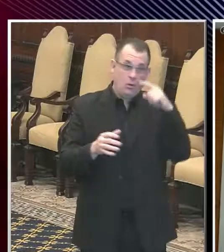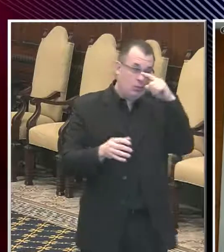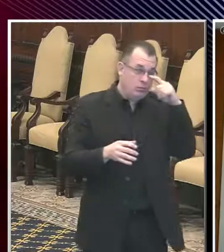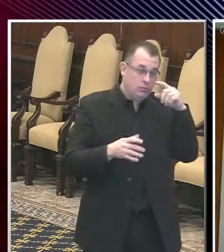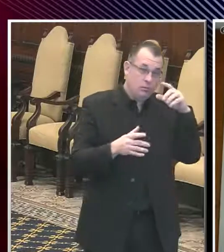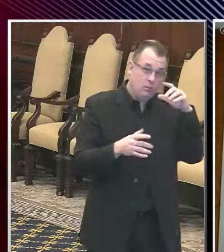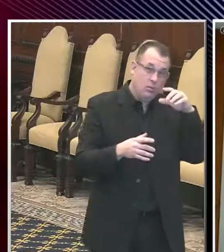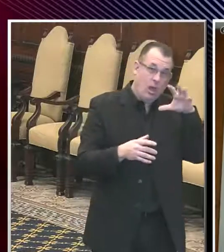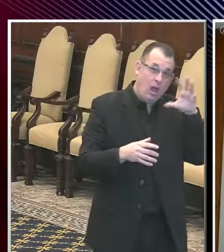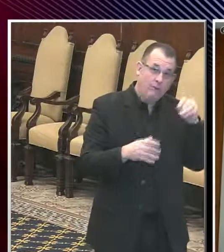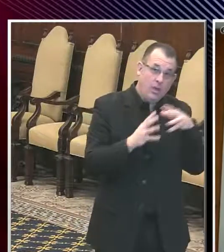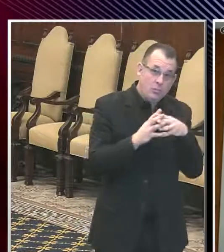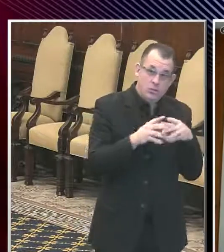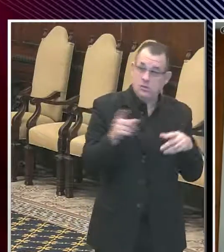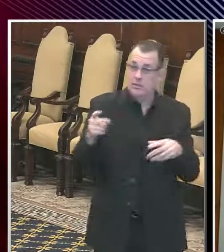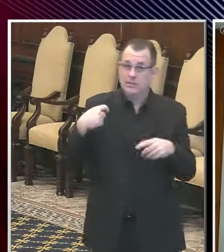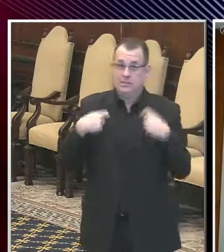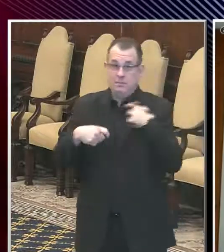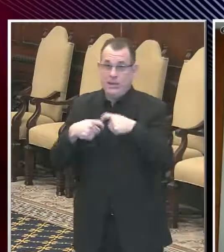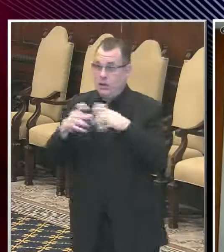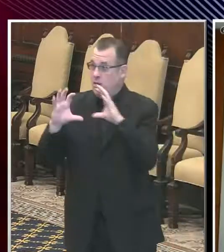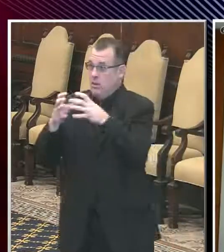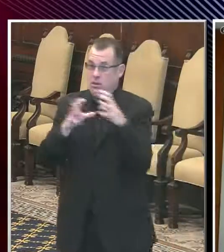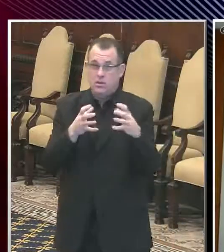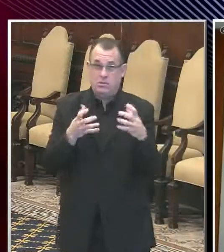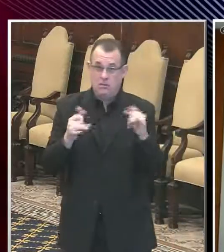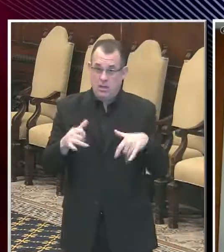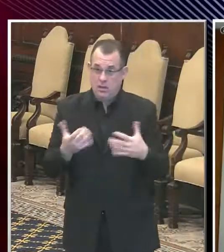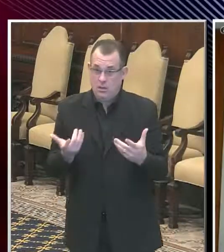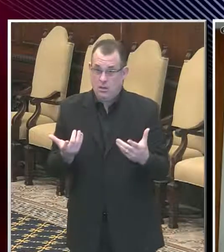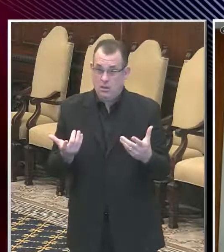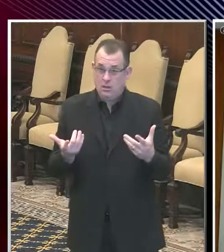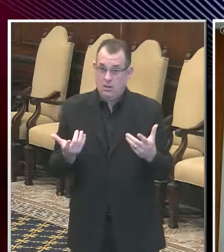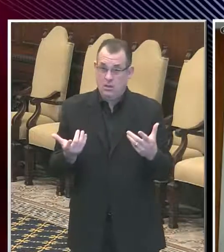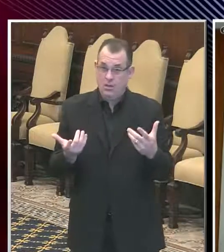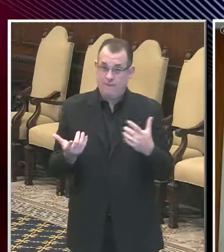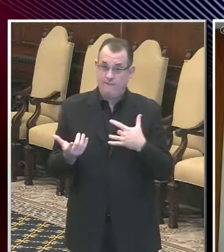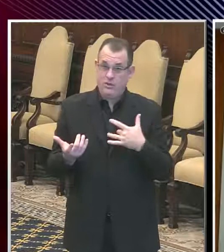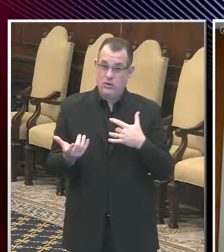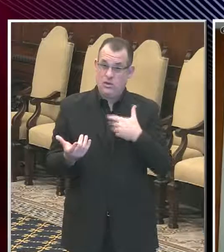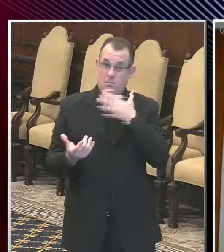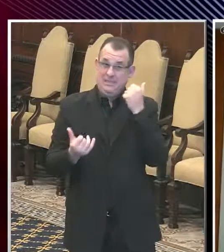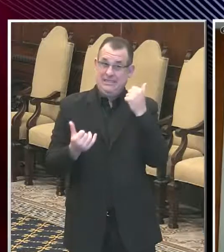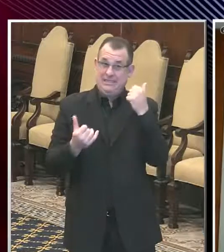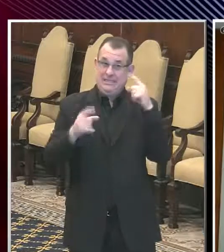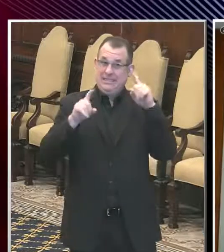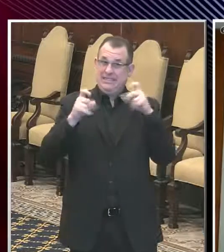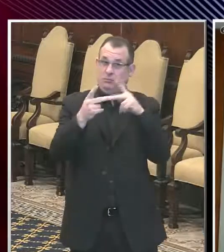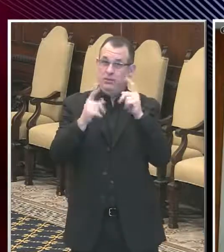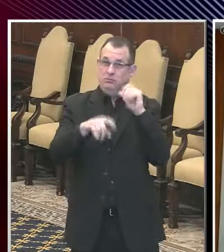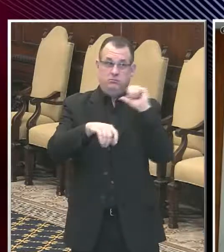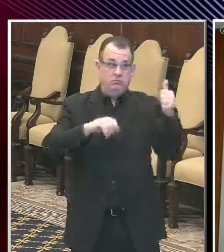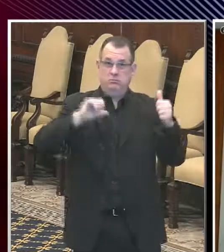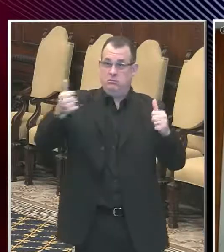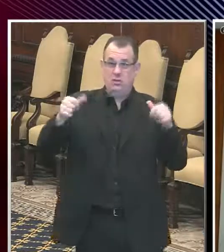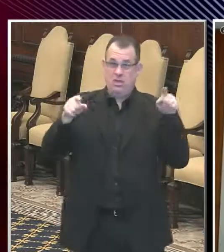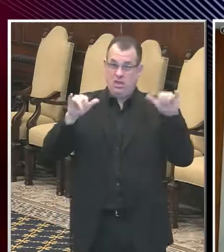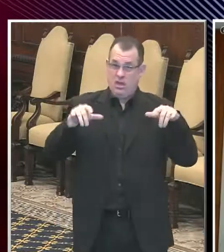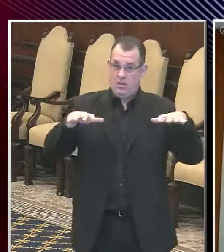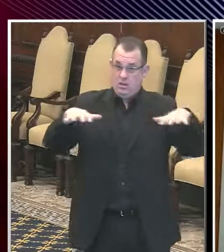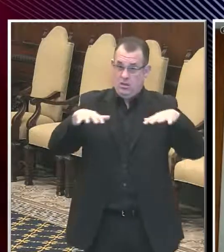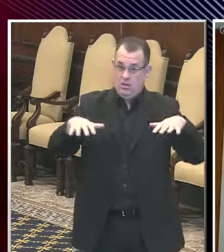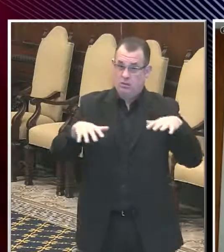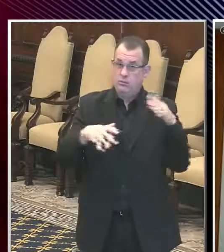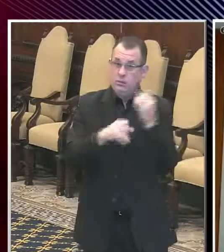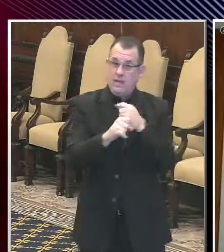think that the best testing site is a site that has access to medical care. So when someone has a positive result, they can be directed in medical care if